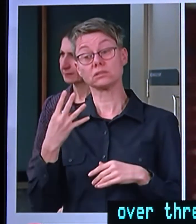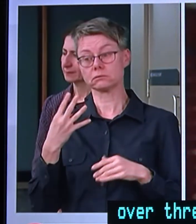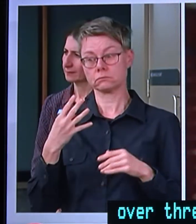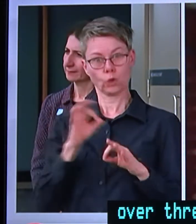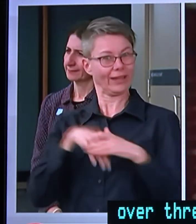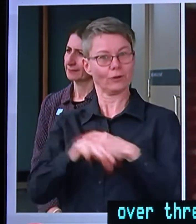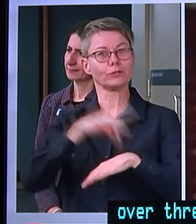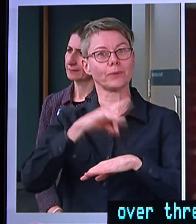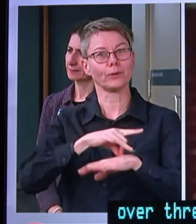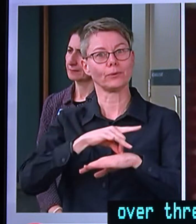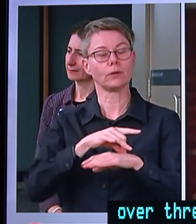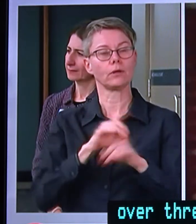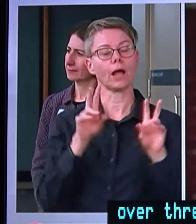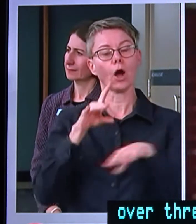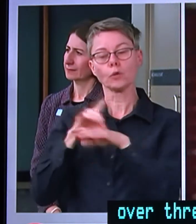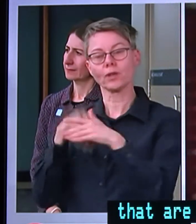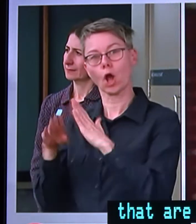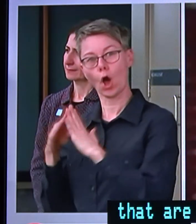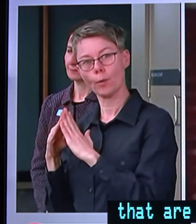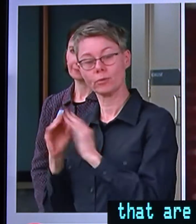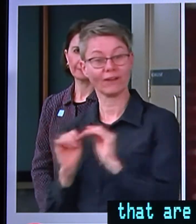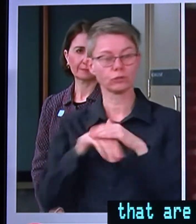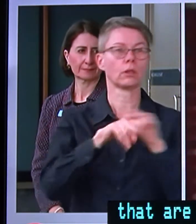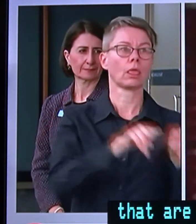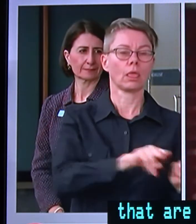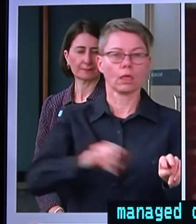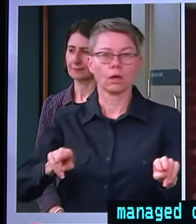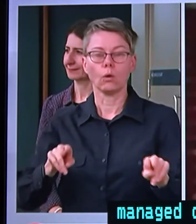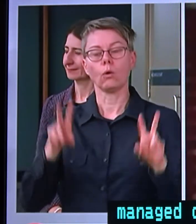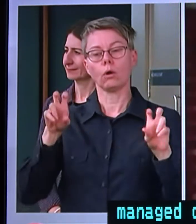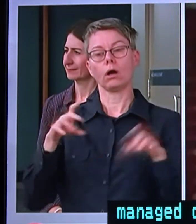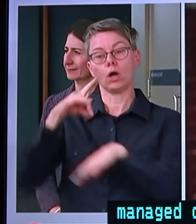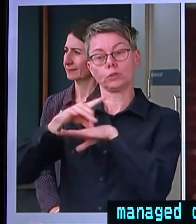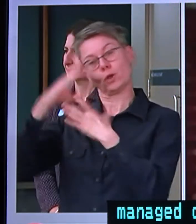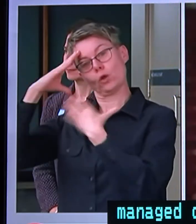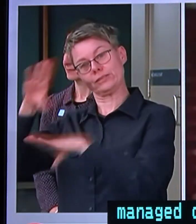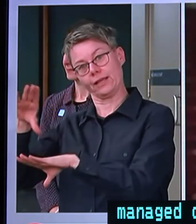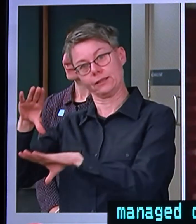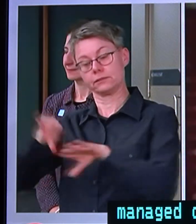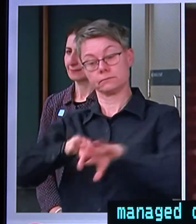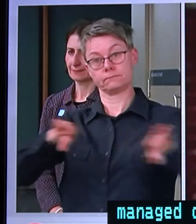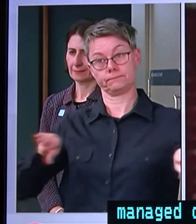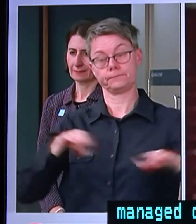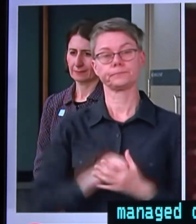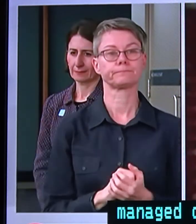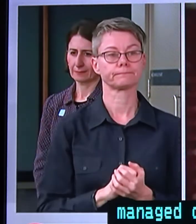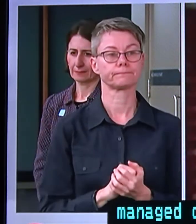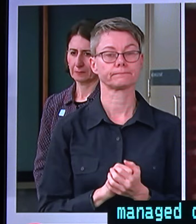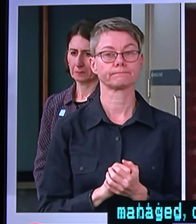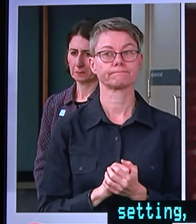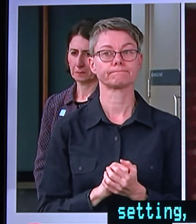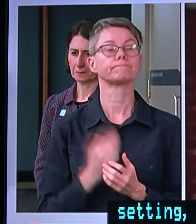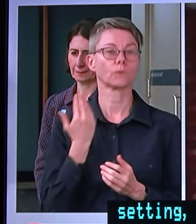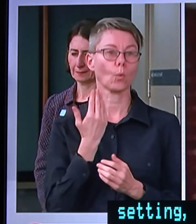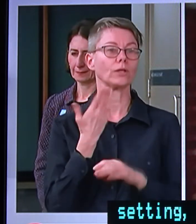hospital setting, either in hospital in the home or in hospital hotels. There has been